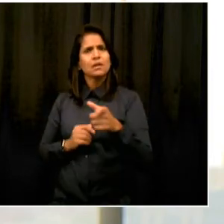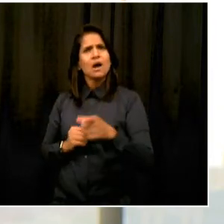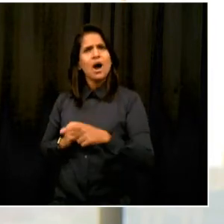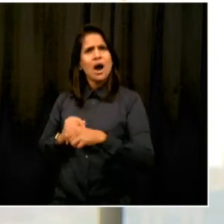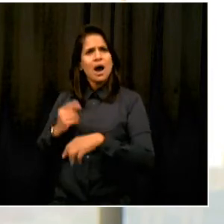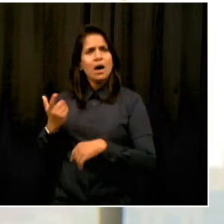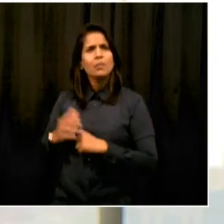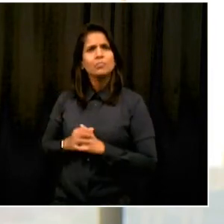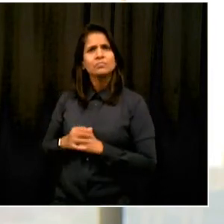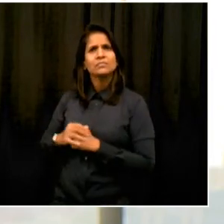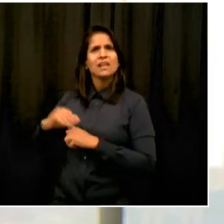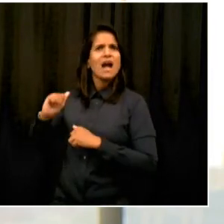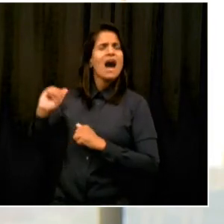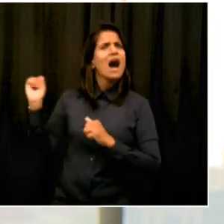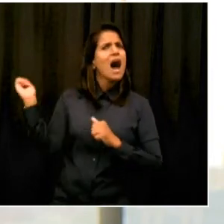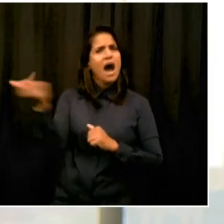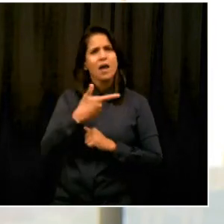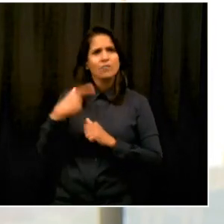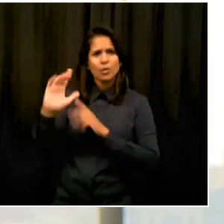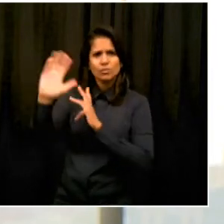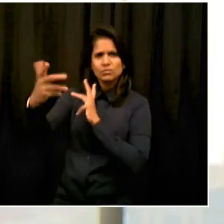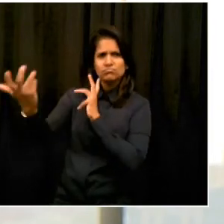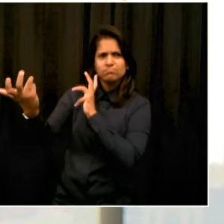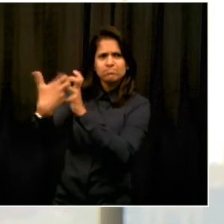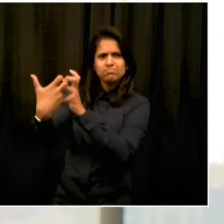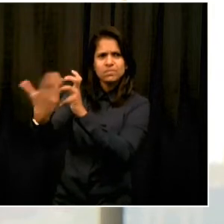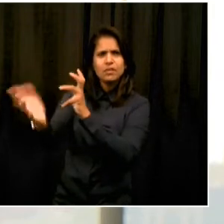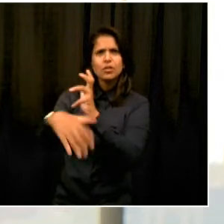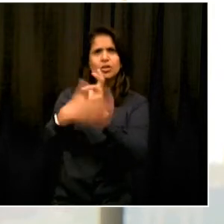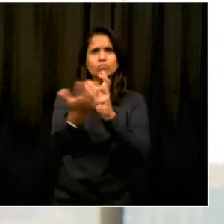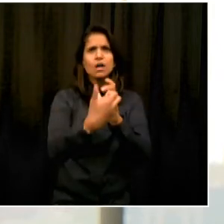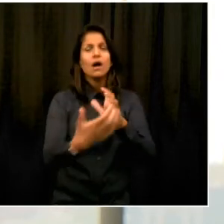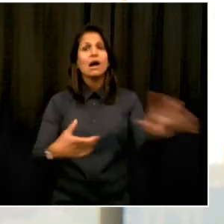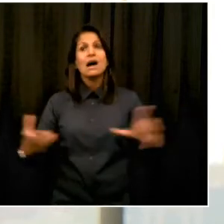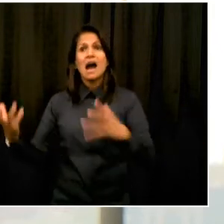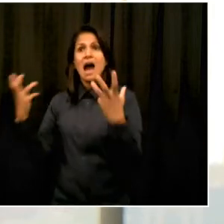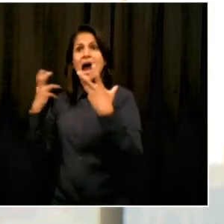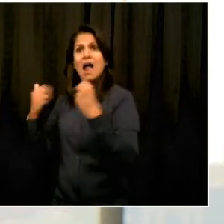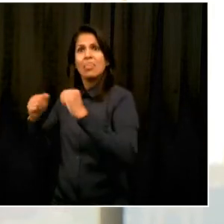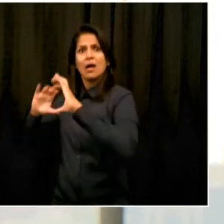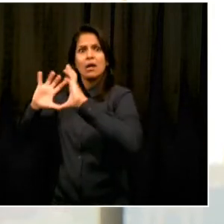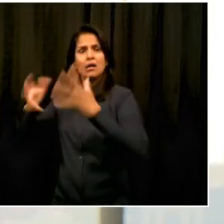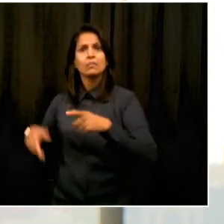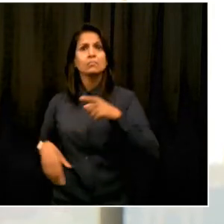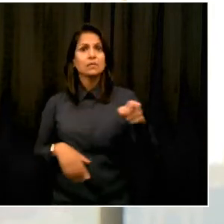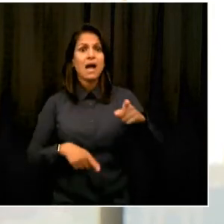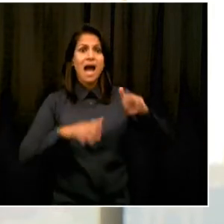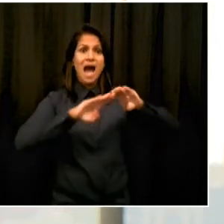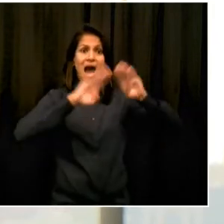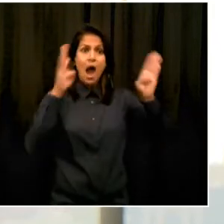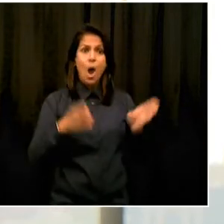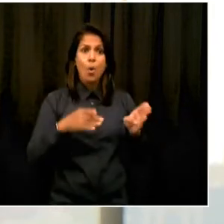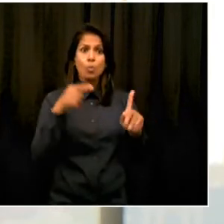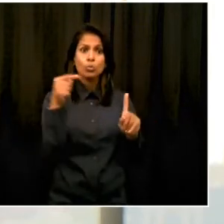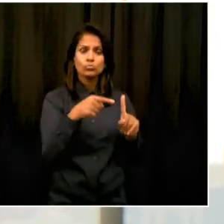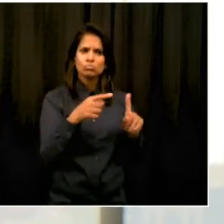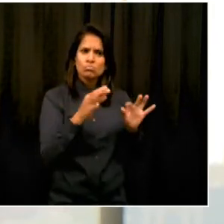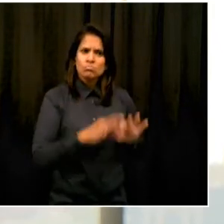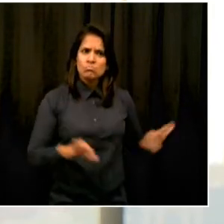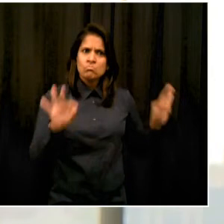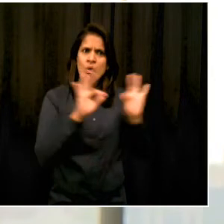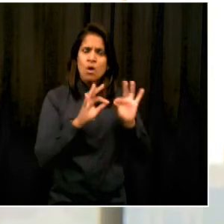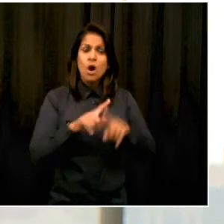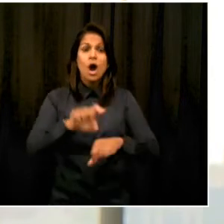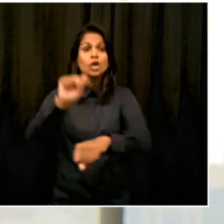We understand you can't pay for medicines if you don't have a job. We understand